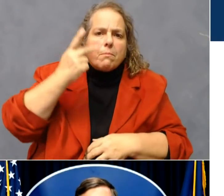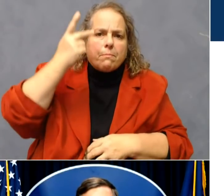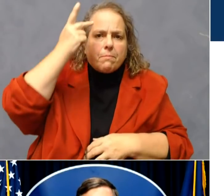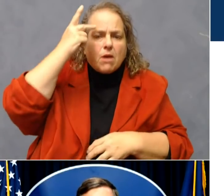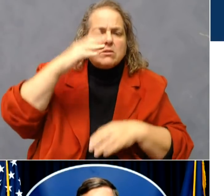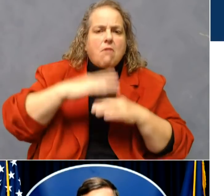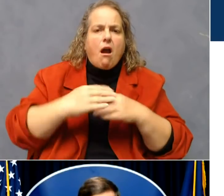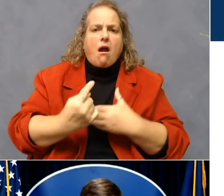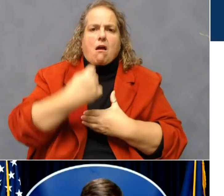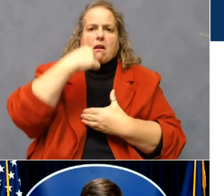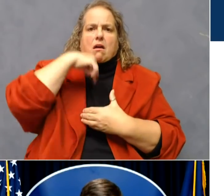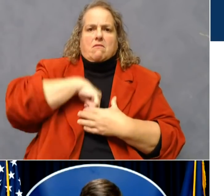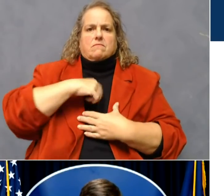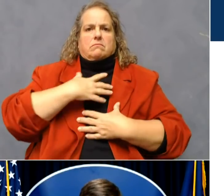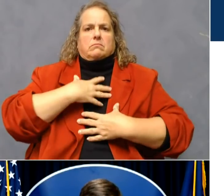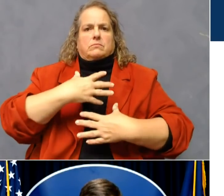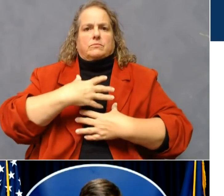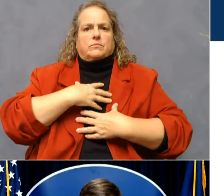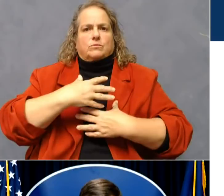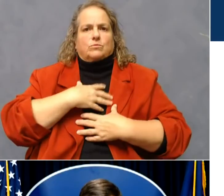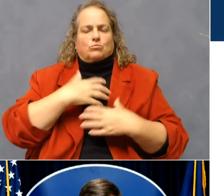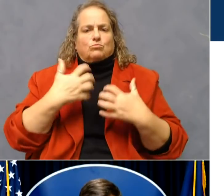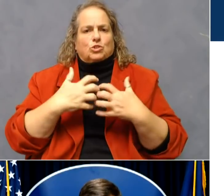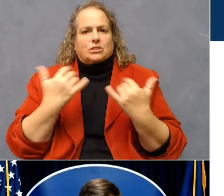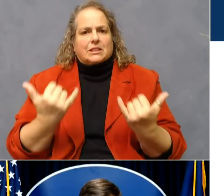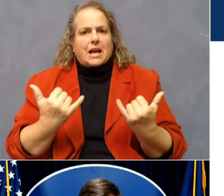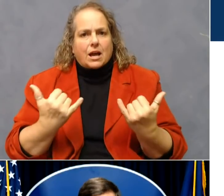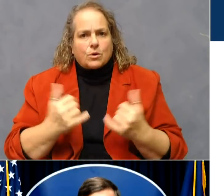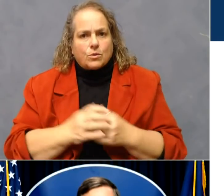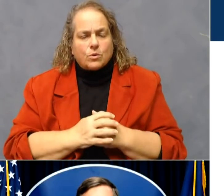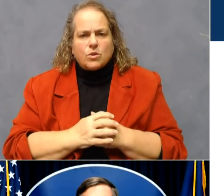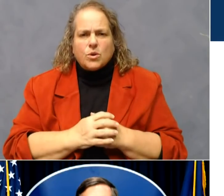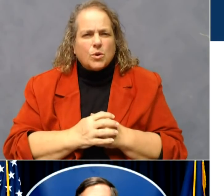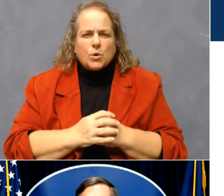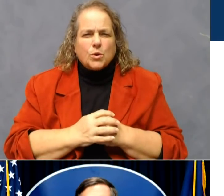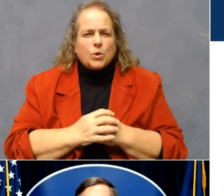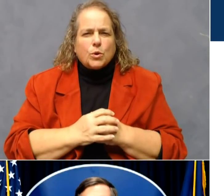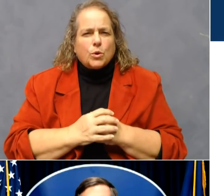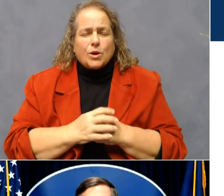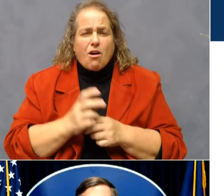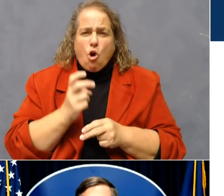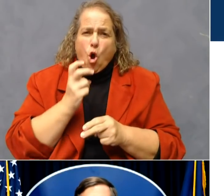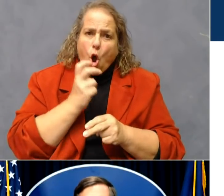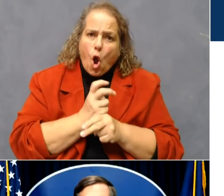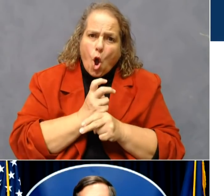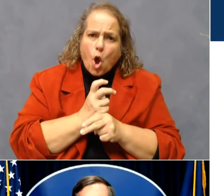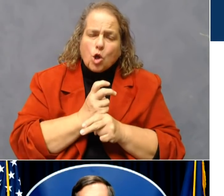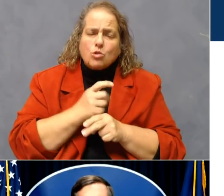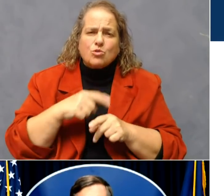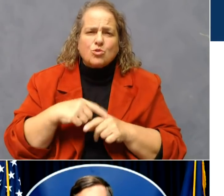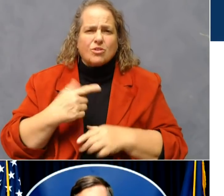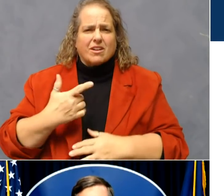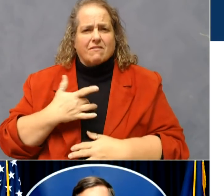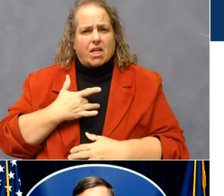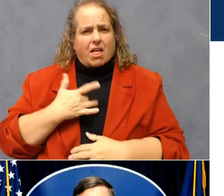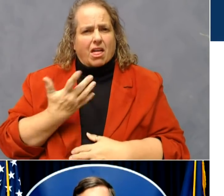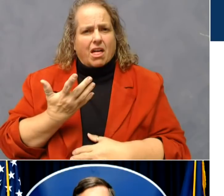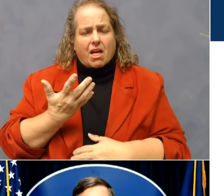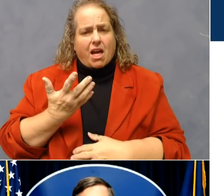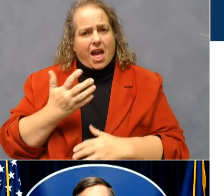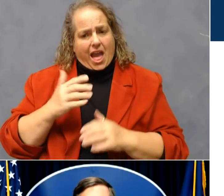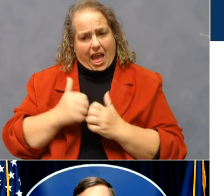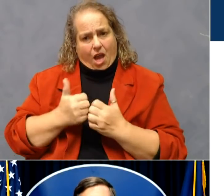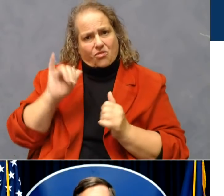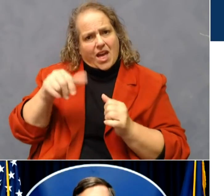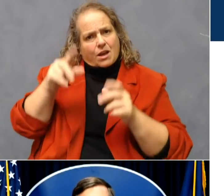now. And it's hard to even fathom how you must feel with a family member